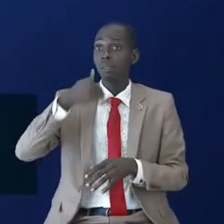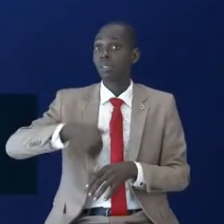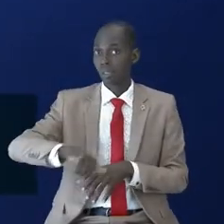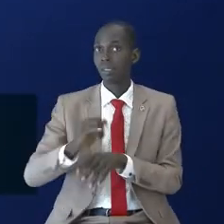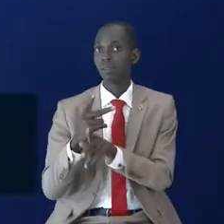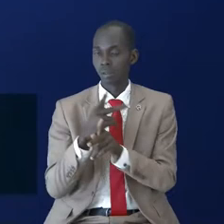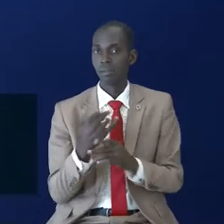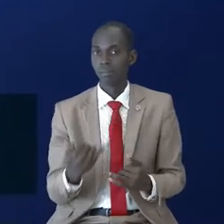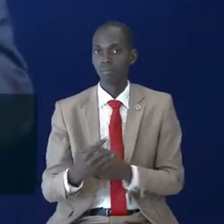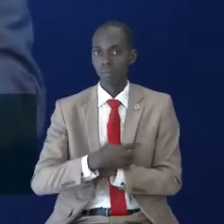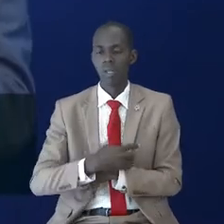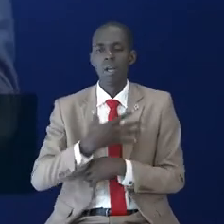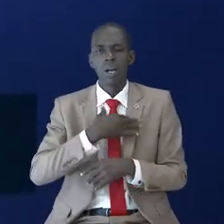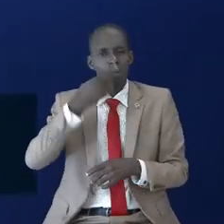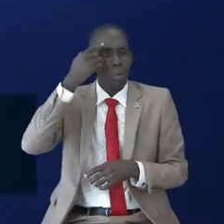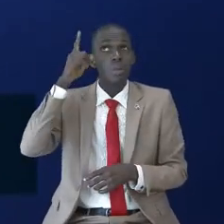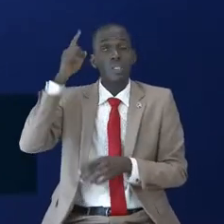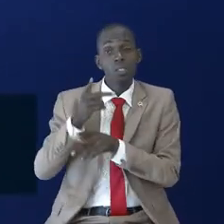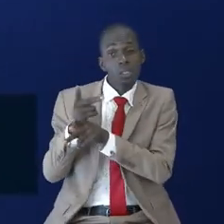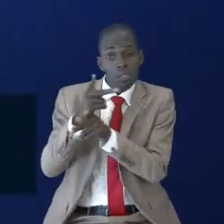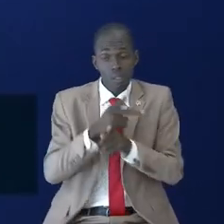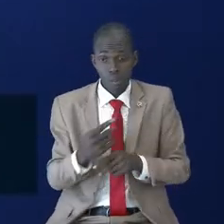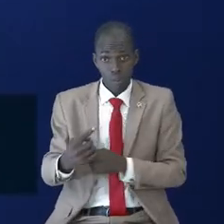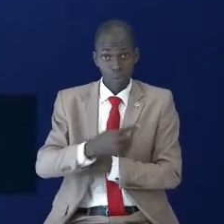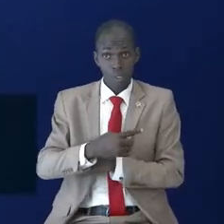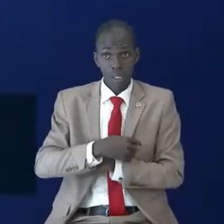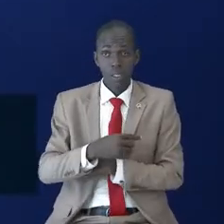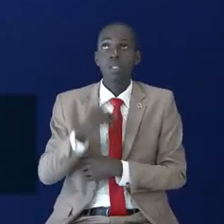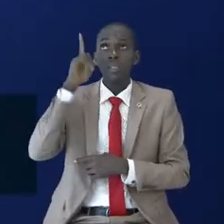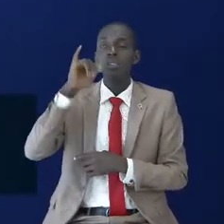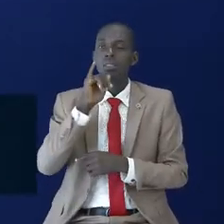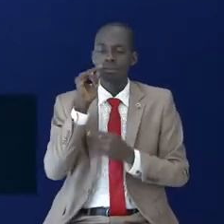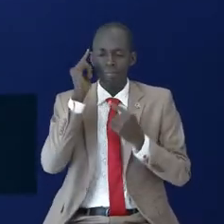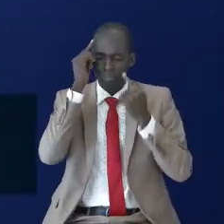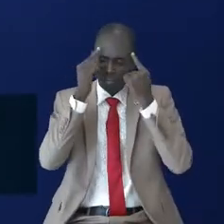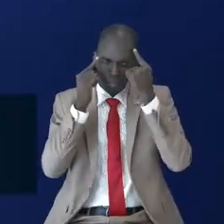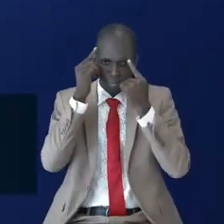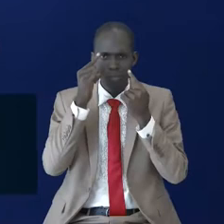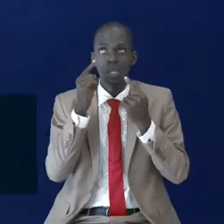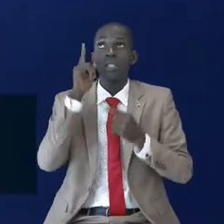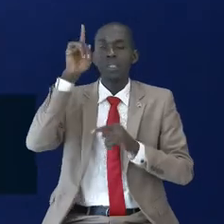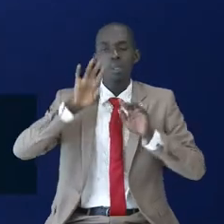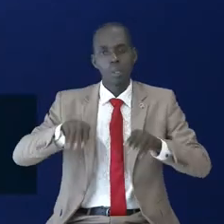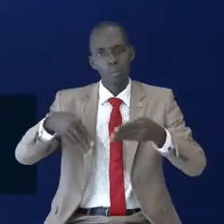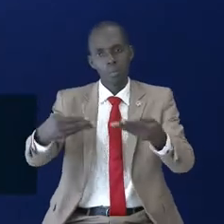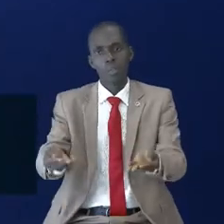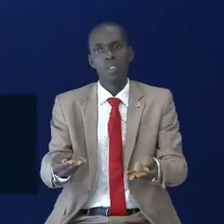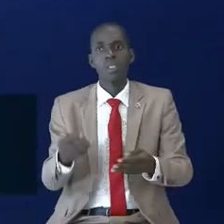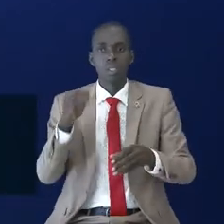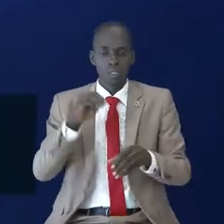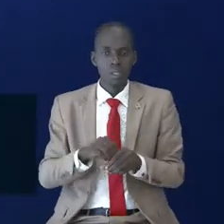today. And because he cares today, he's considerate. And he provides. It is